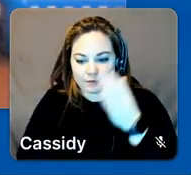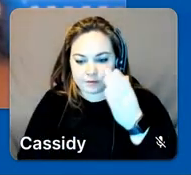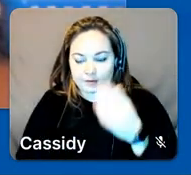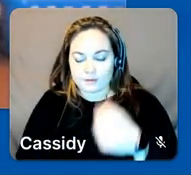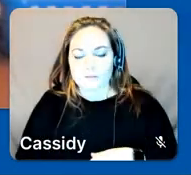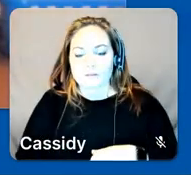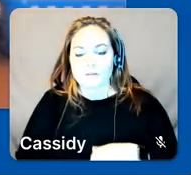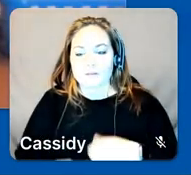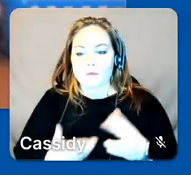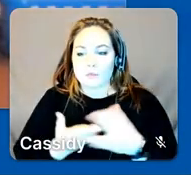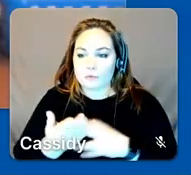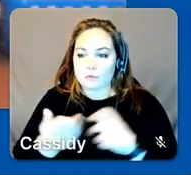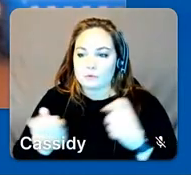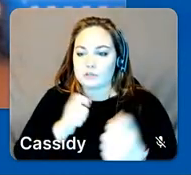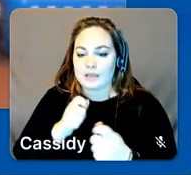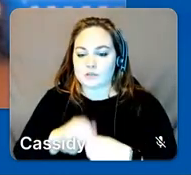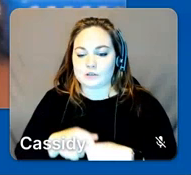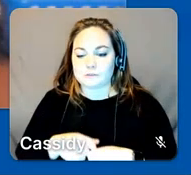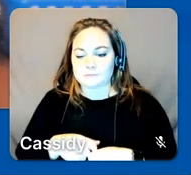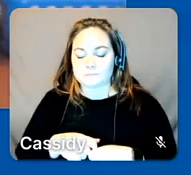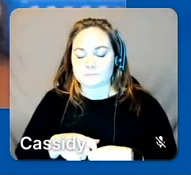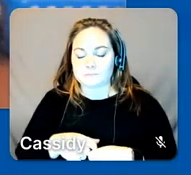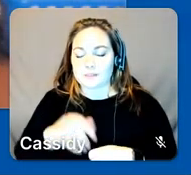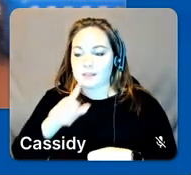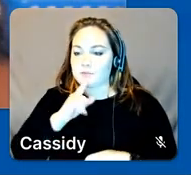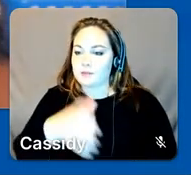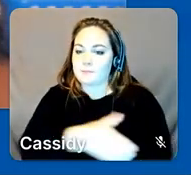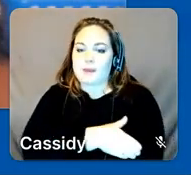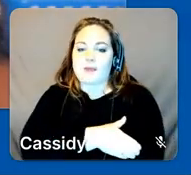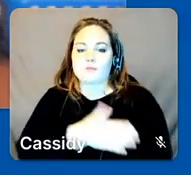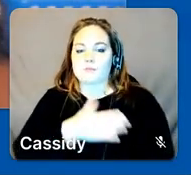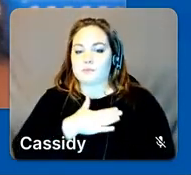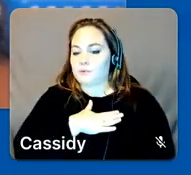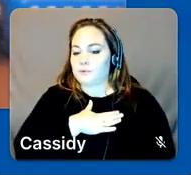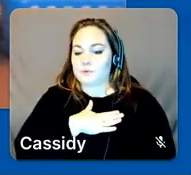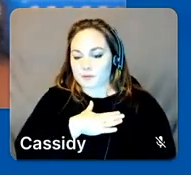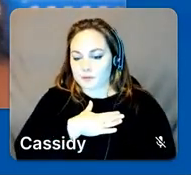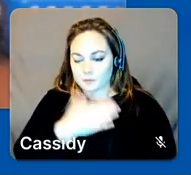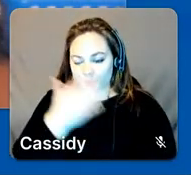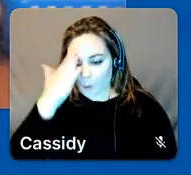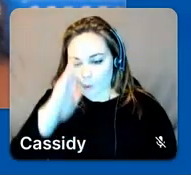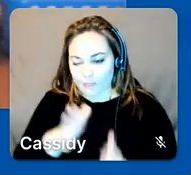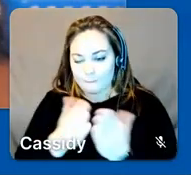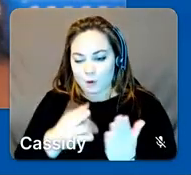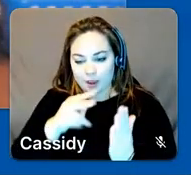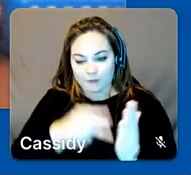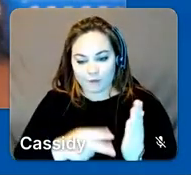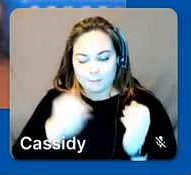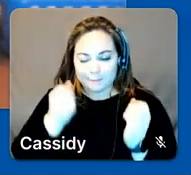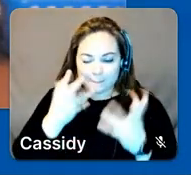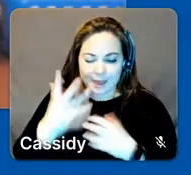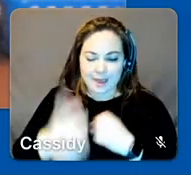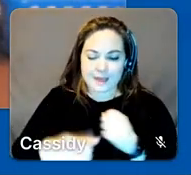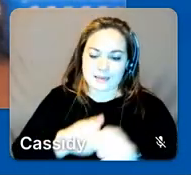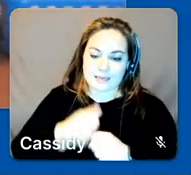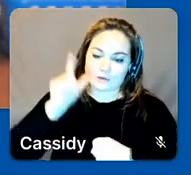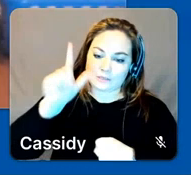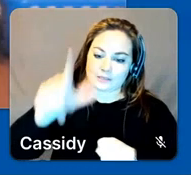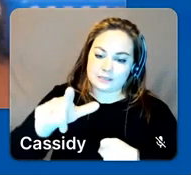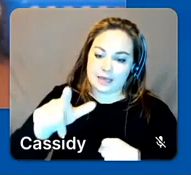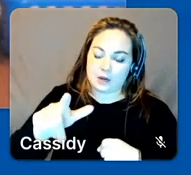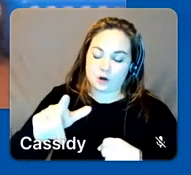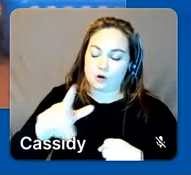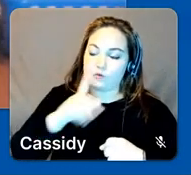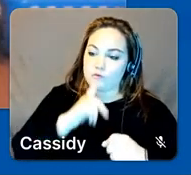through change. And that was very powerful to me to realize that a book that I had read many years later had really been